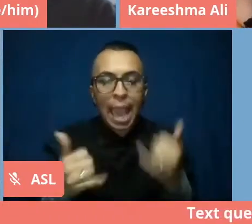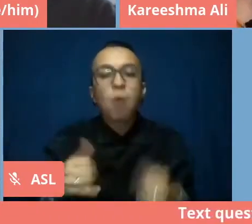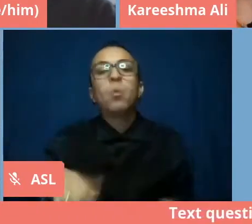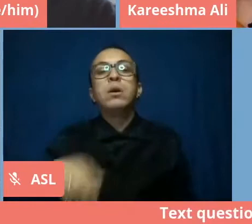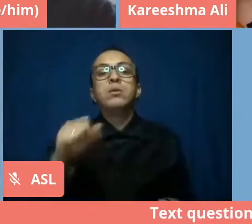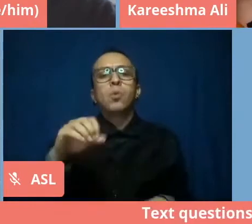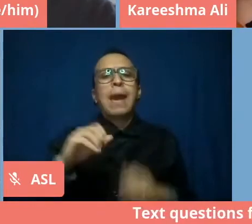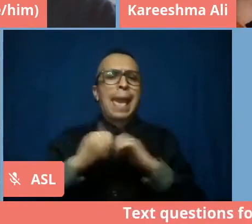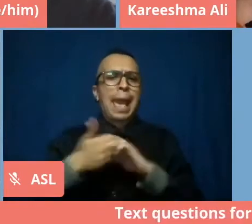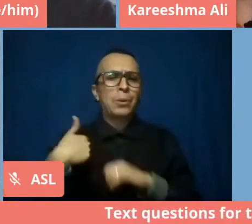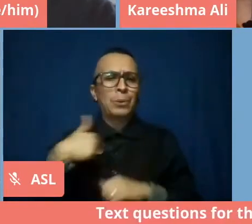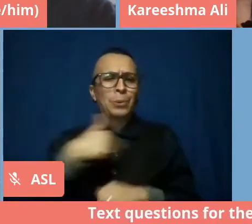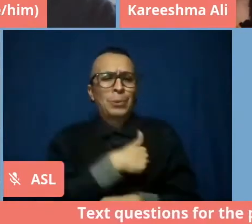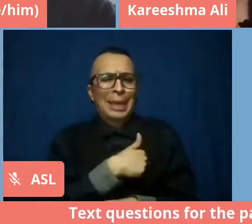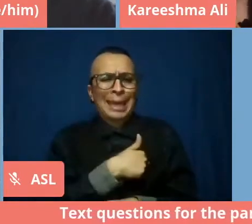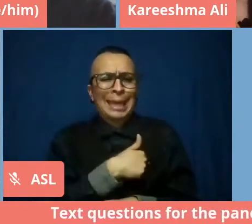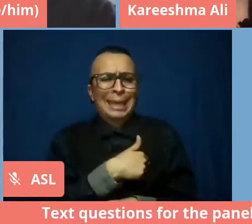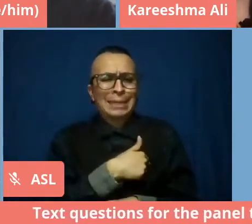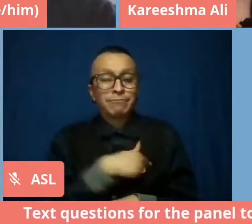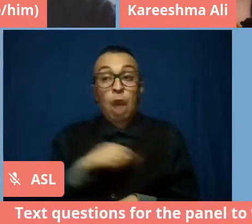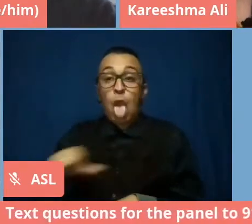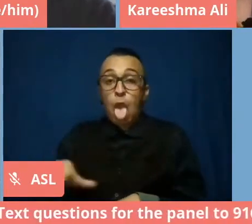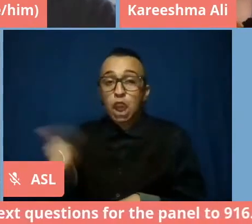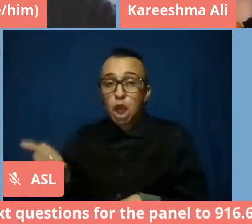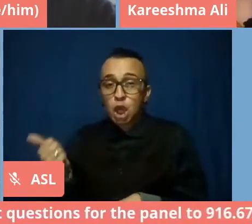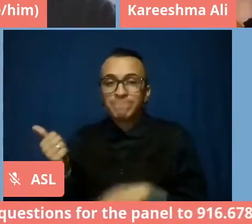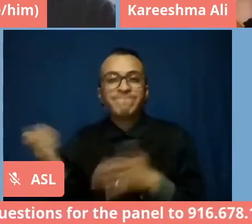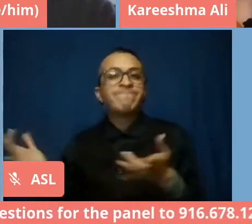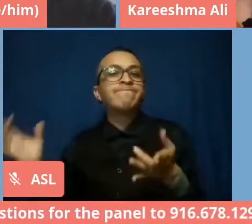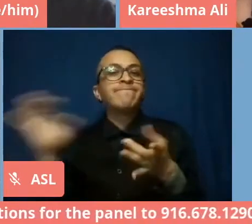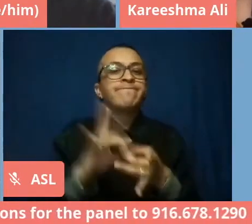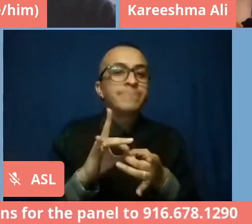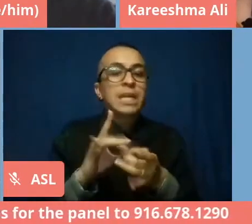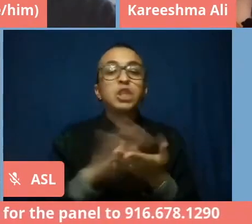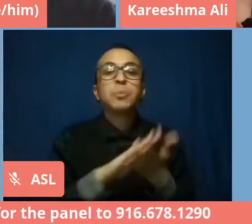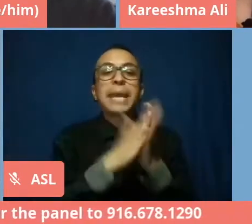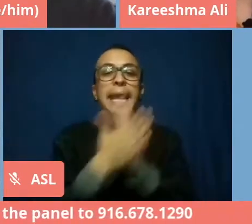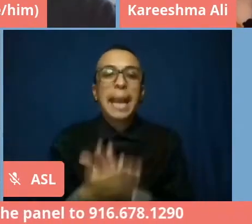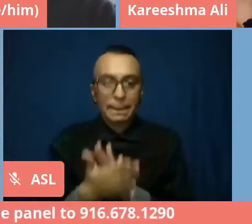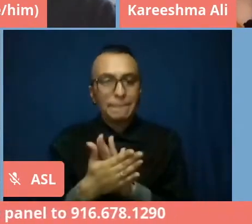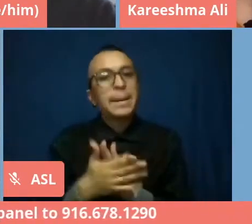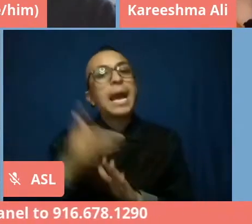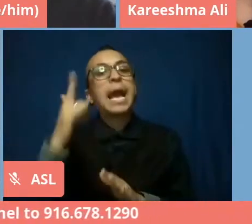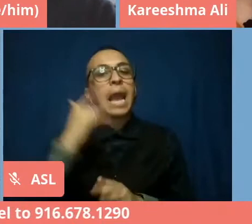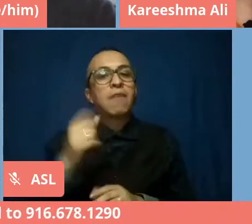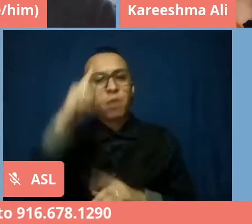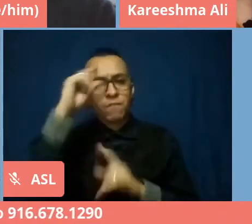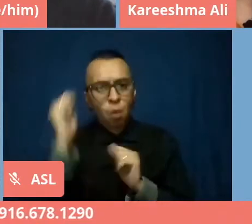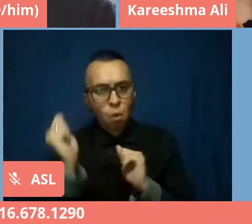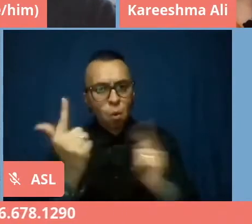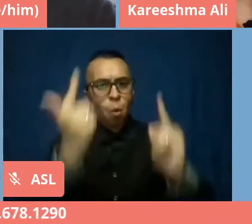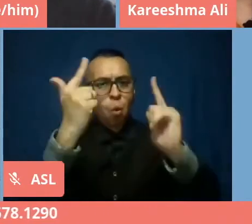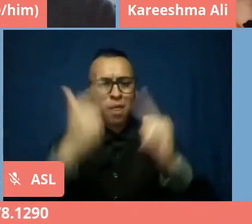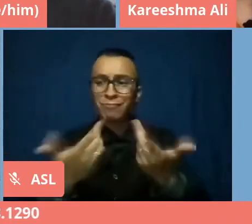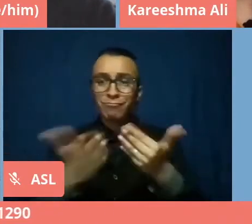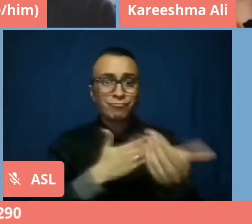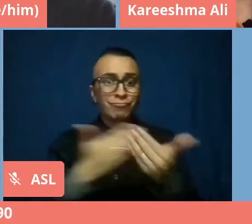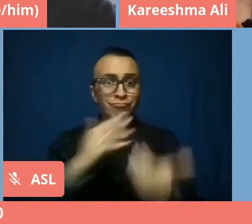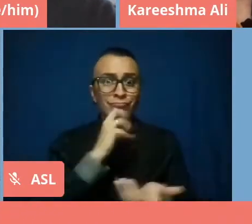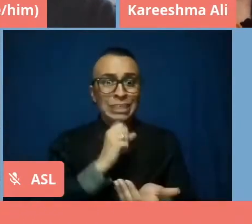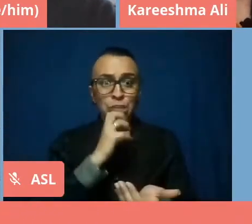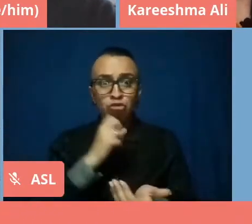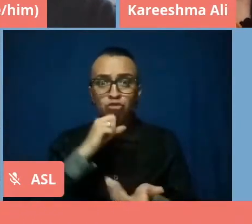we bridge this other in order to become the California for all ages, to have